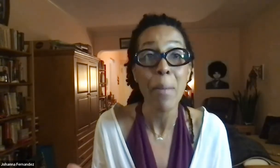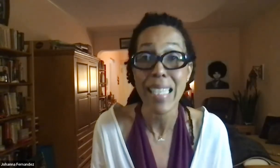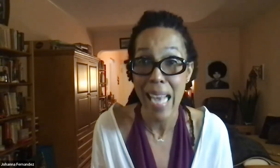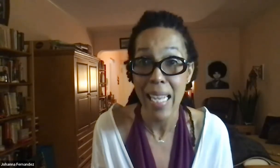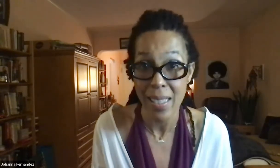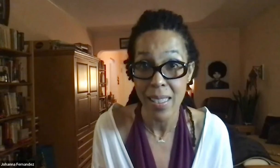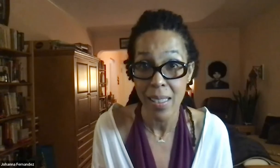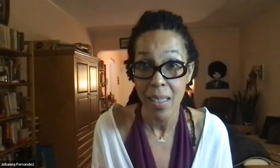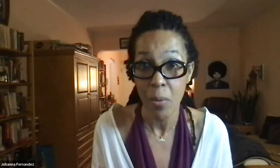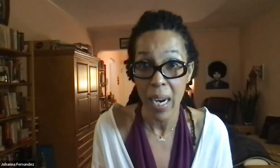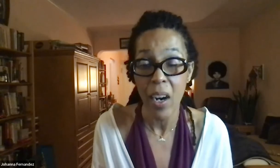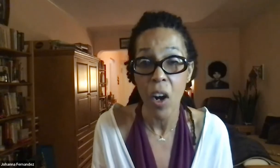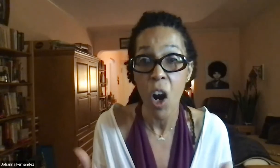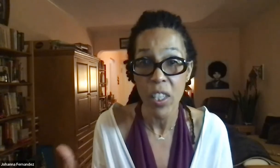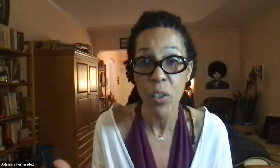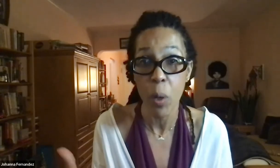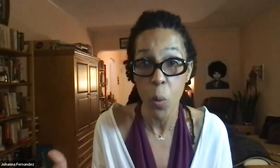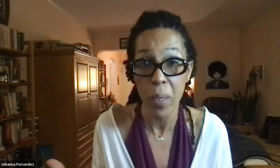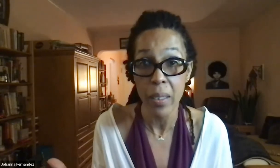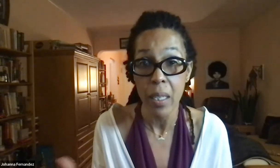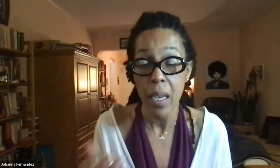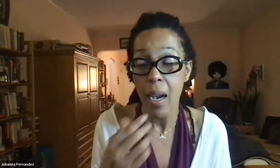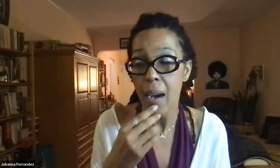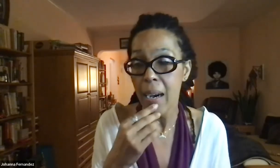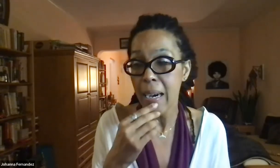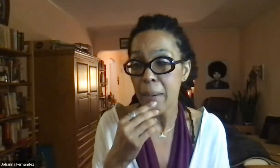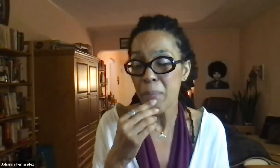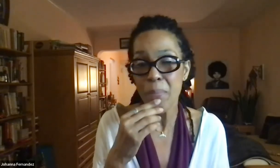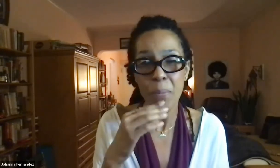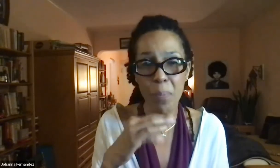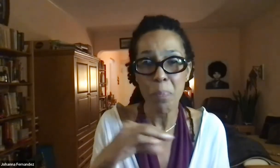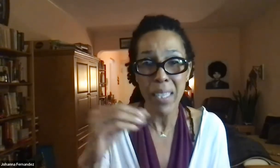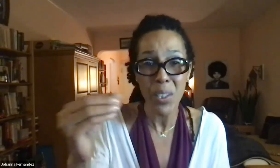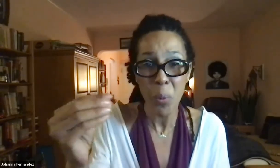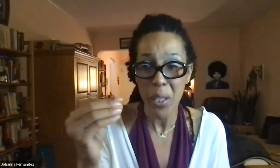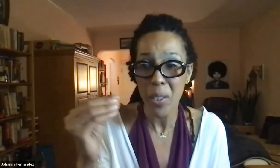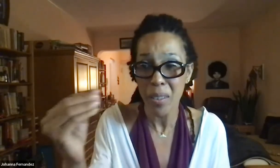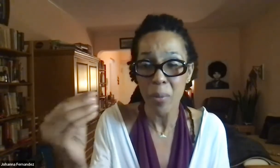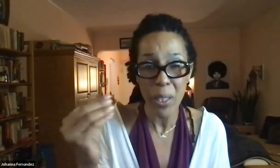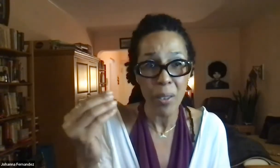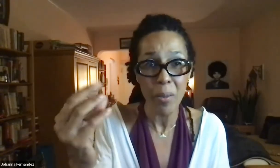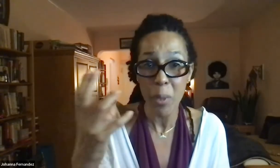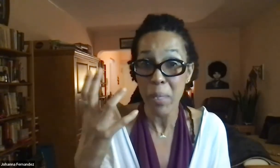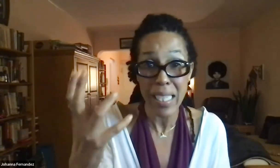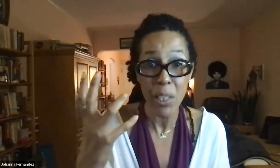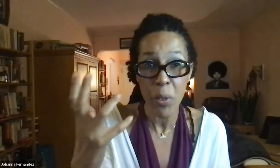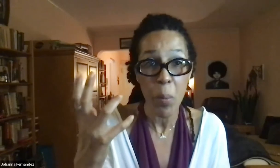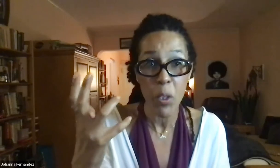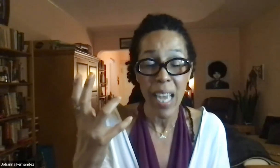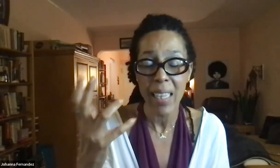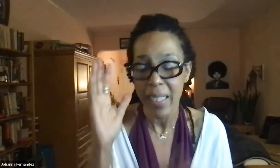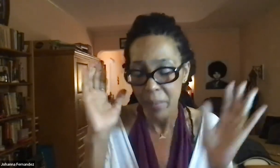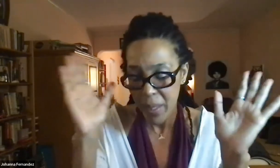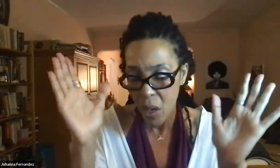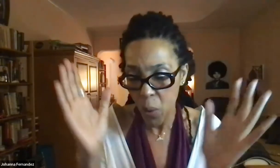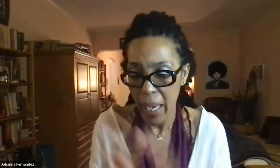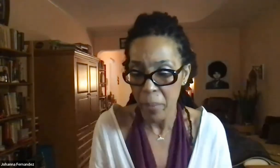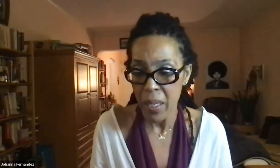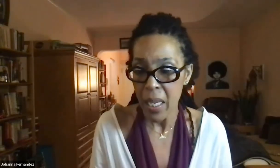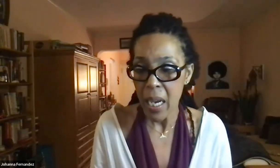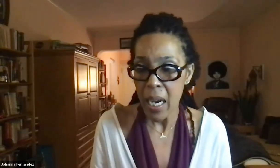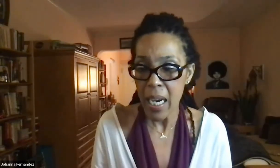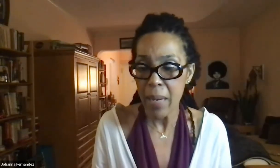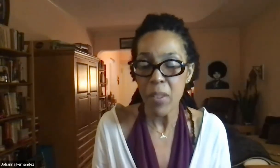to common sense, right? Our hearts are open because we're in touch with our mortality.